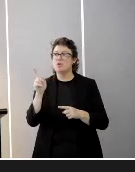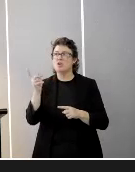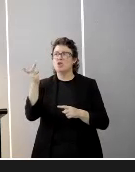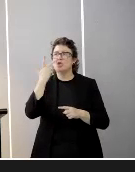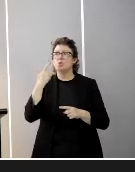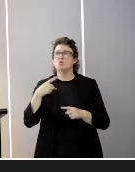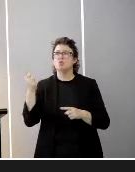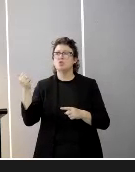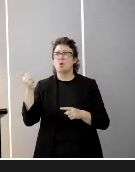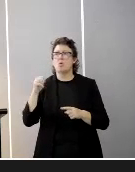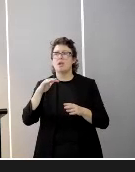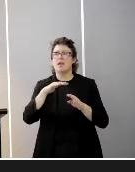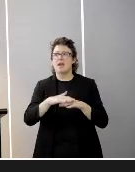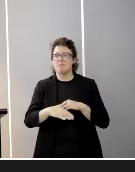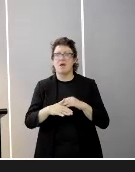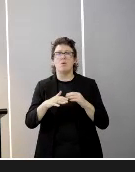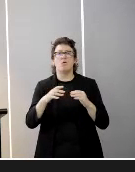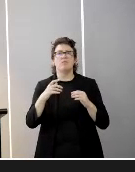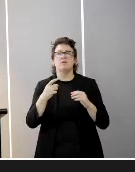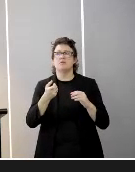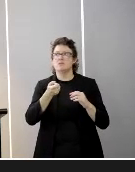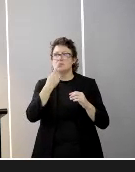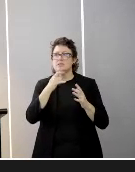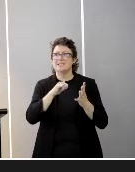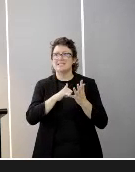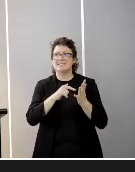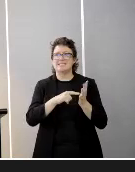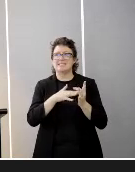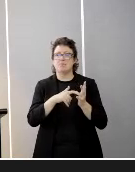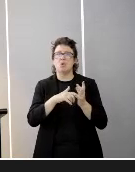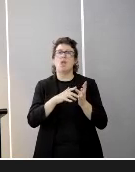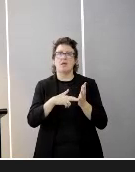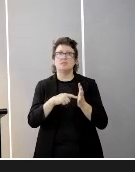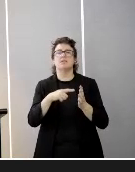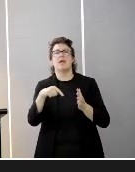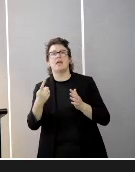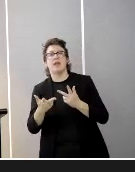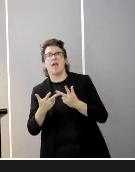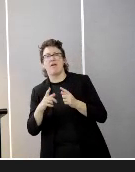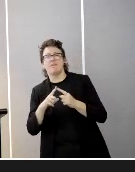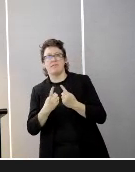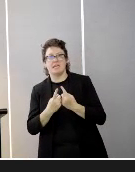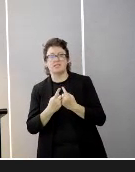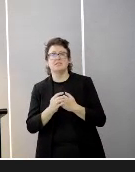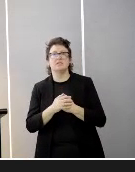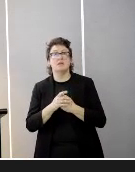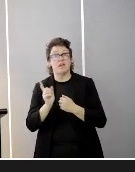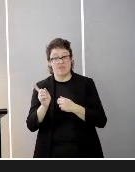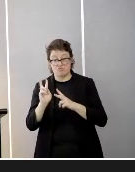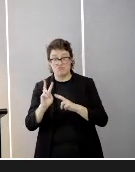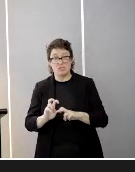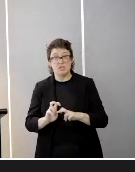were showing about the stimulants and the other things? Has that research shown that it's